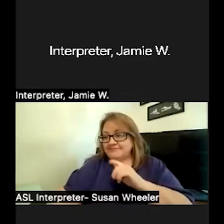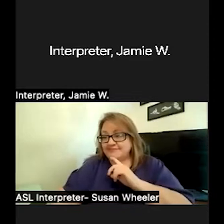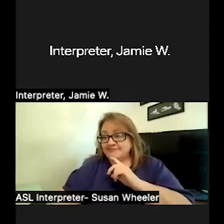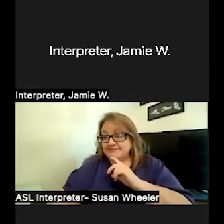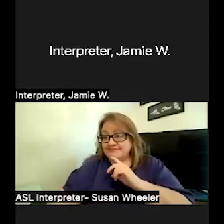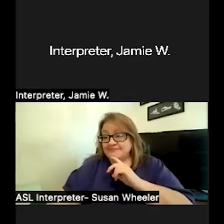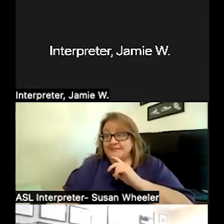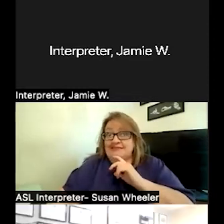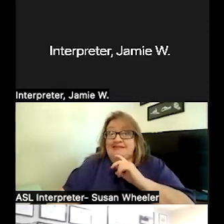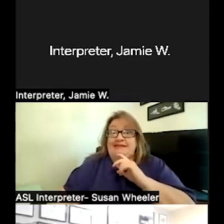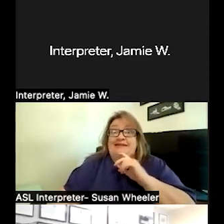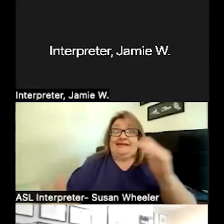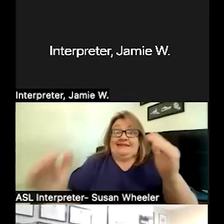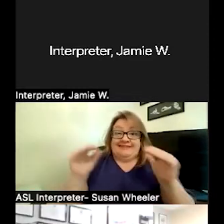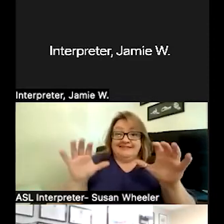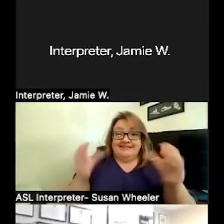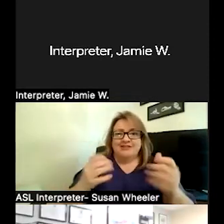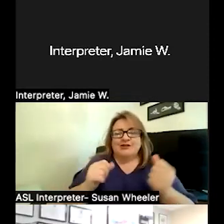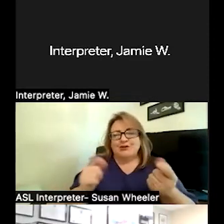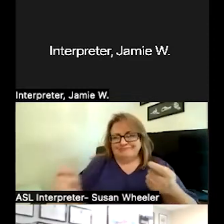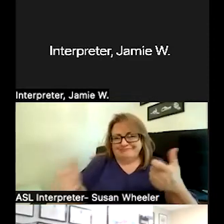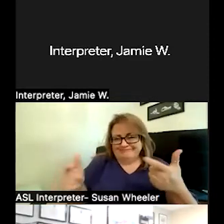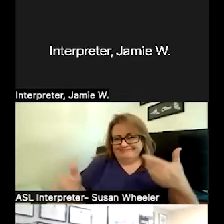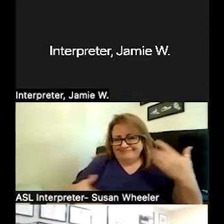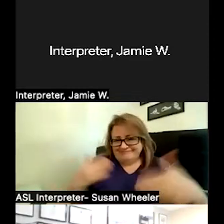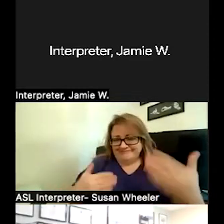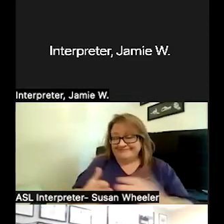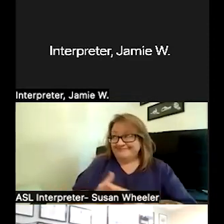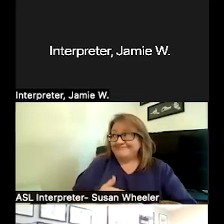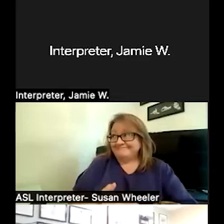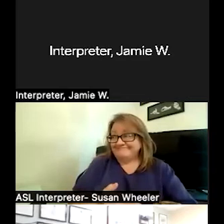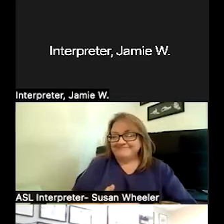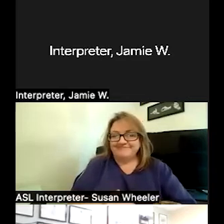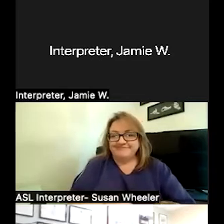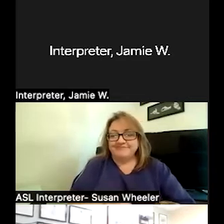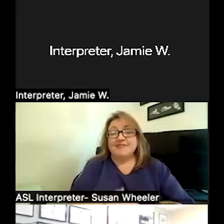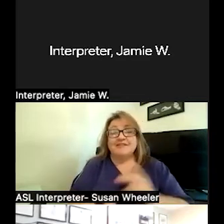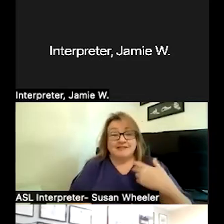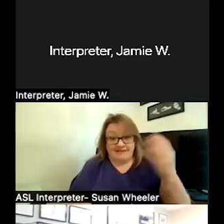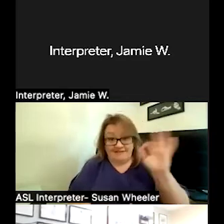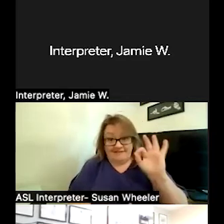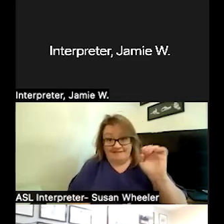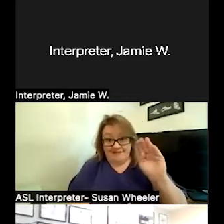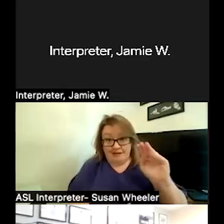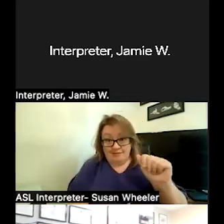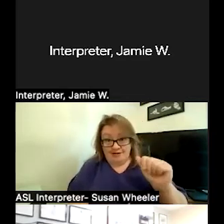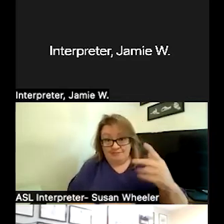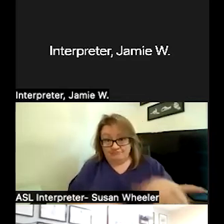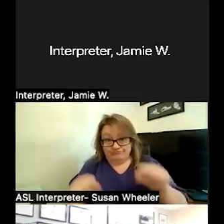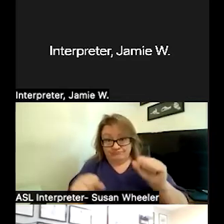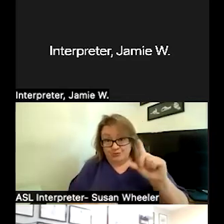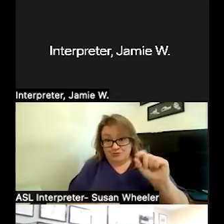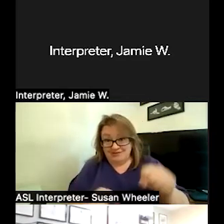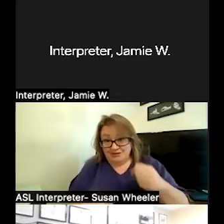Next category, and I'll try to spin through this fairly quickly, is something that FEMA introduced roughly 20 years ago and was